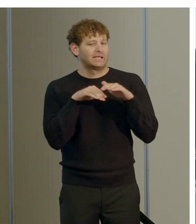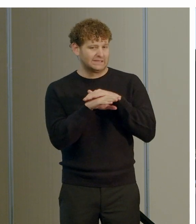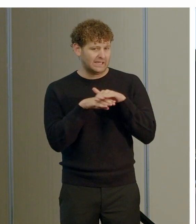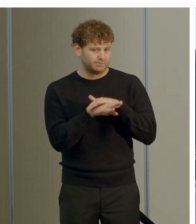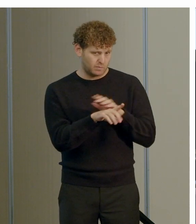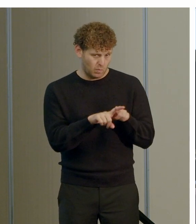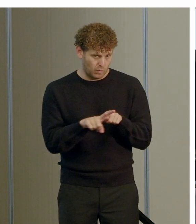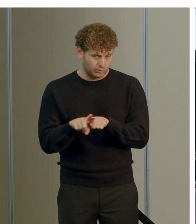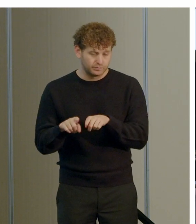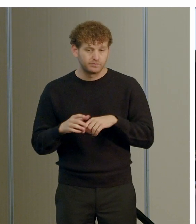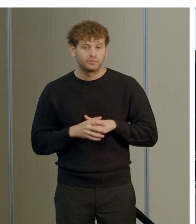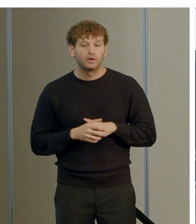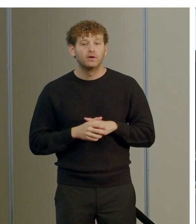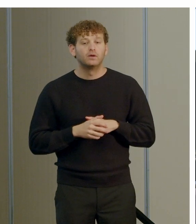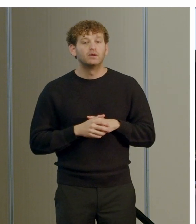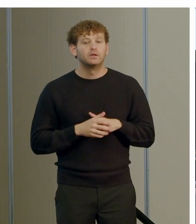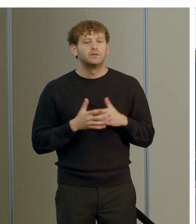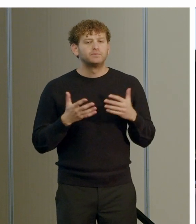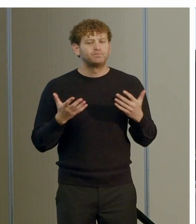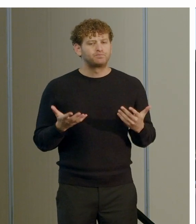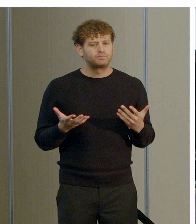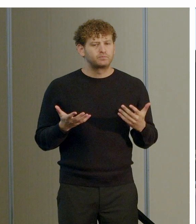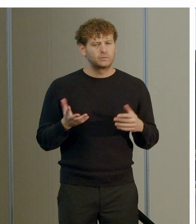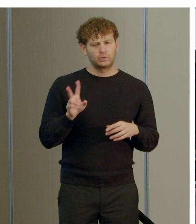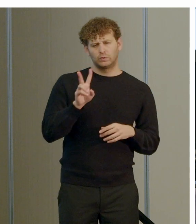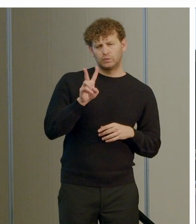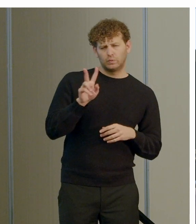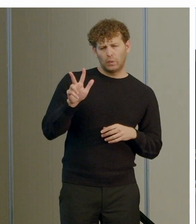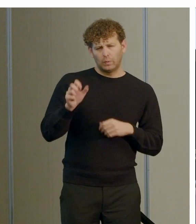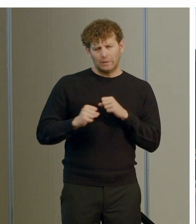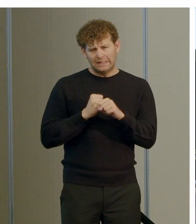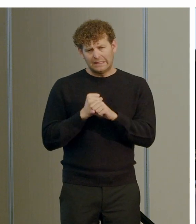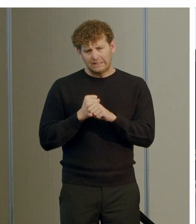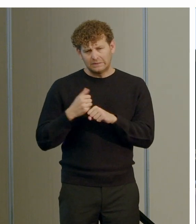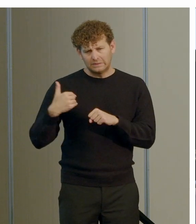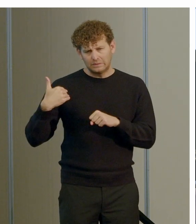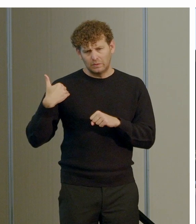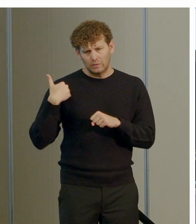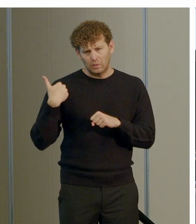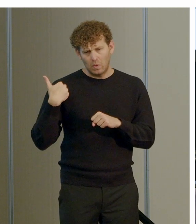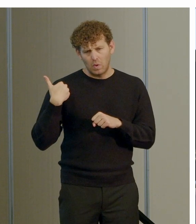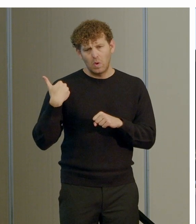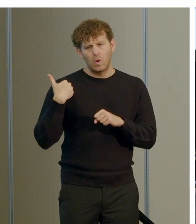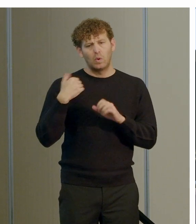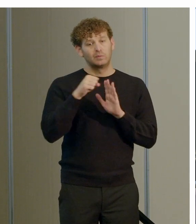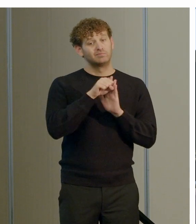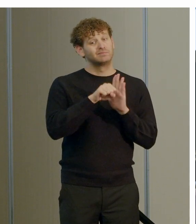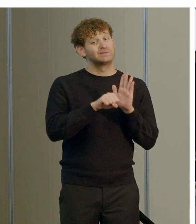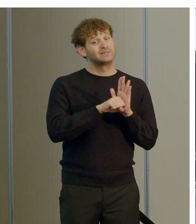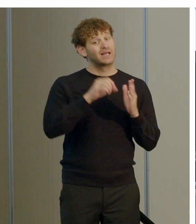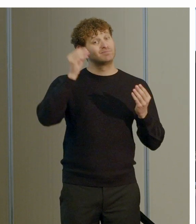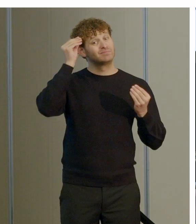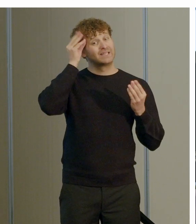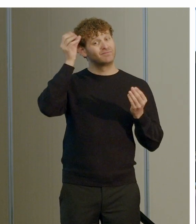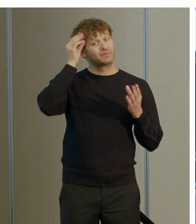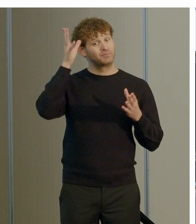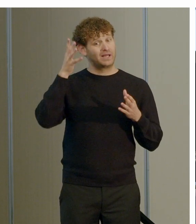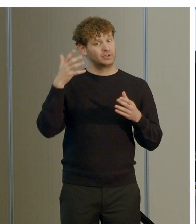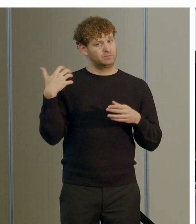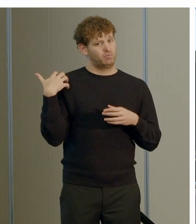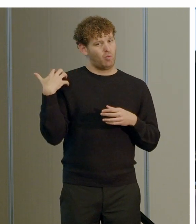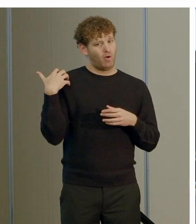About 2 or 3 years ago, we got a new state chief information officer, the head of IT for the entire state, Bill